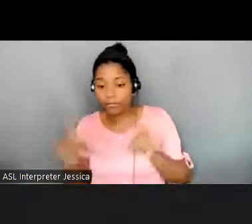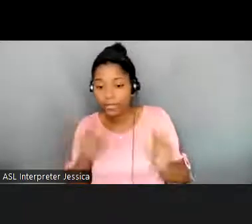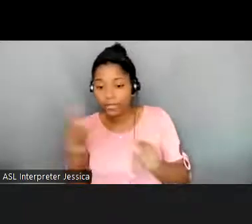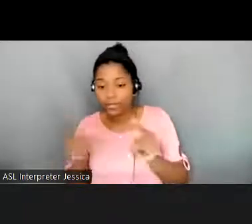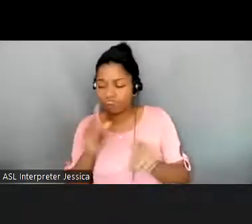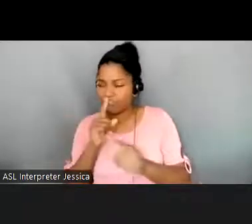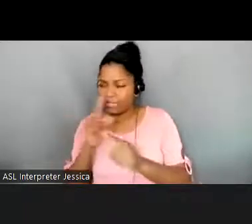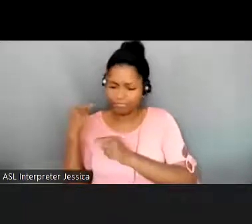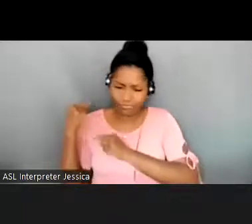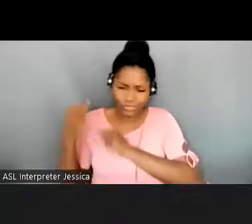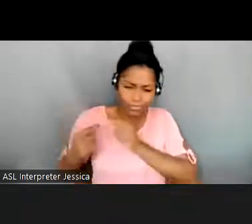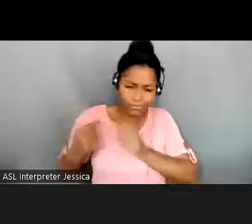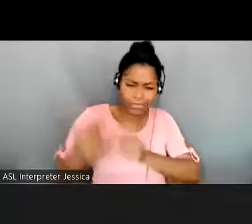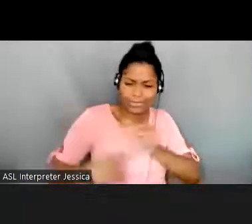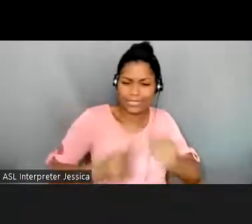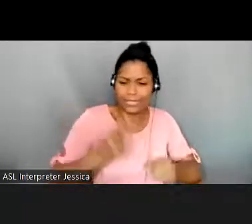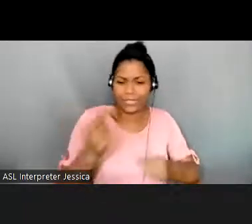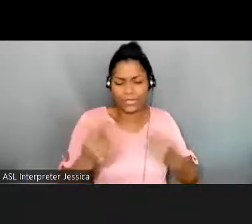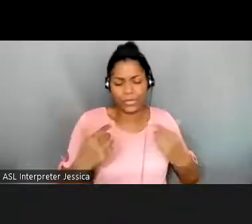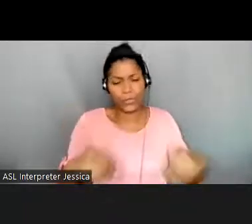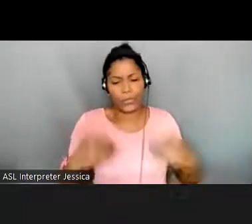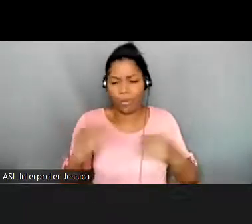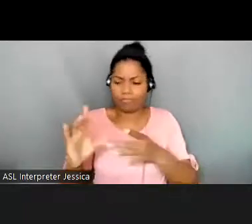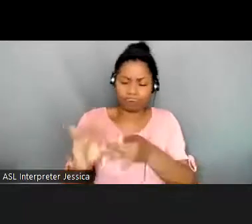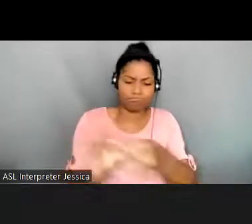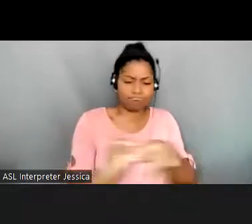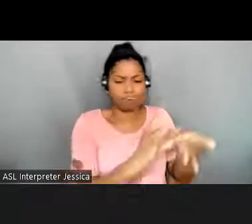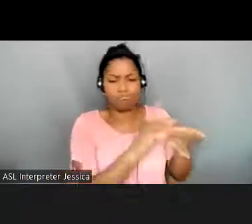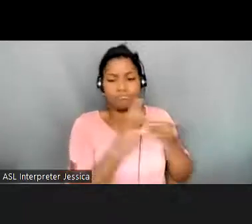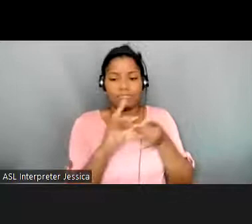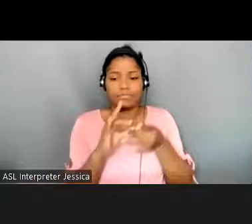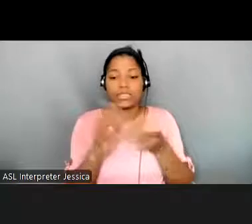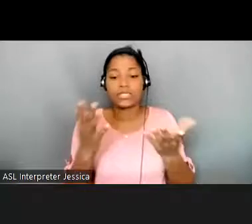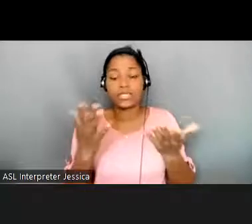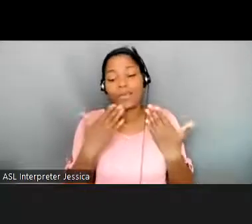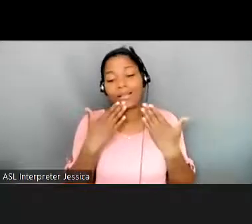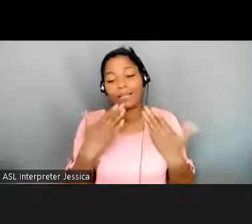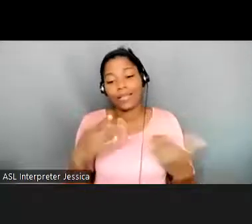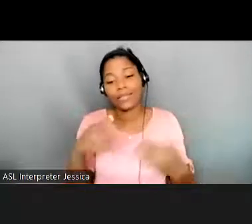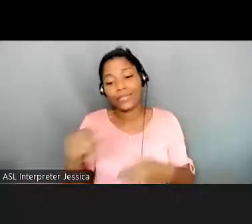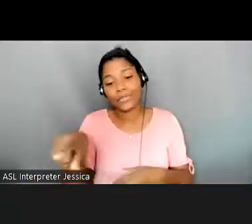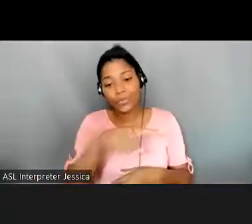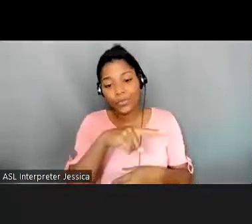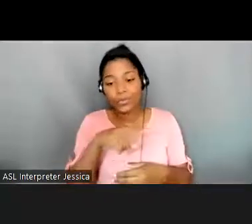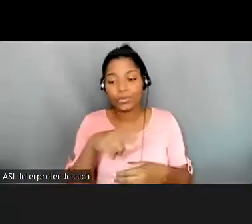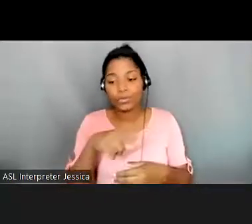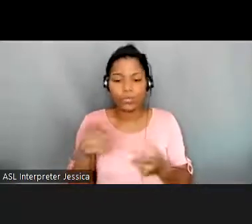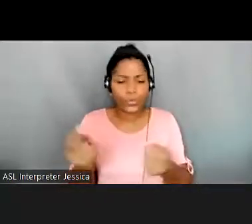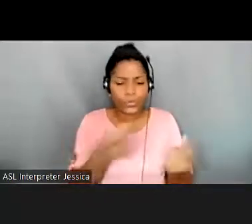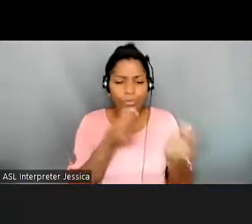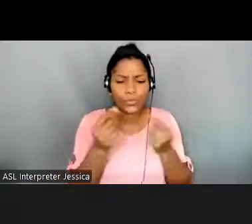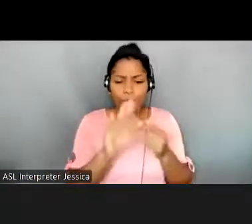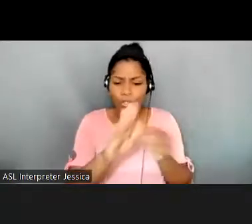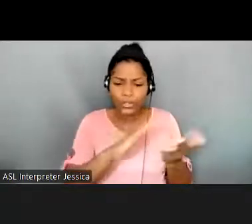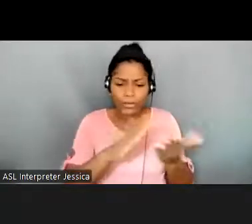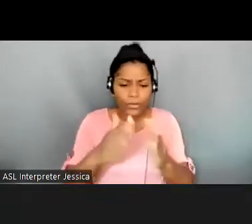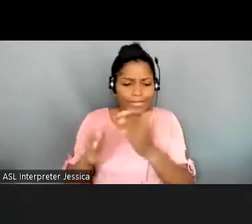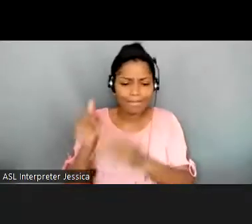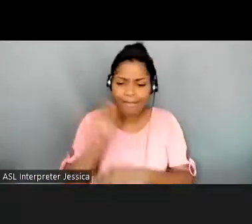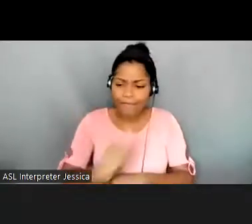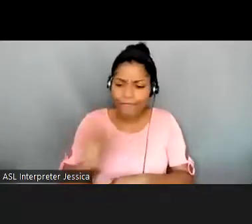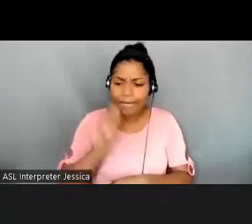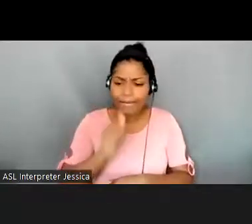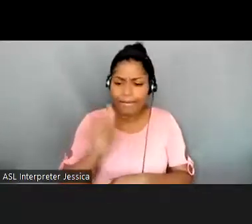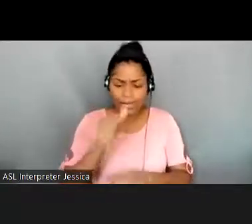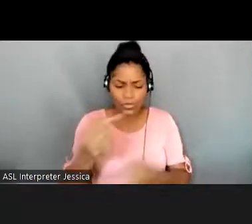generations that hold our civil society together. So I want to thank you for what you're doing in your communities every day that support